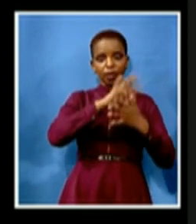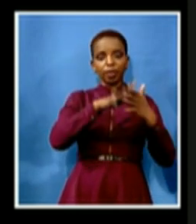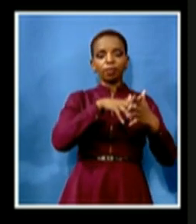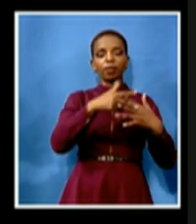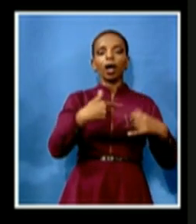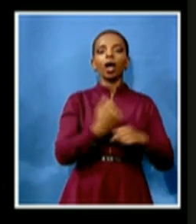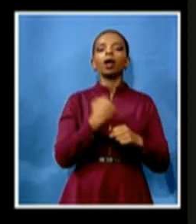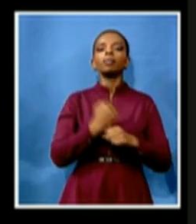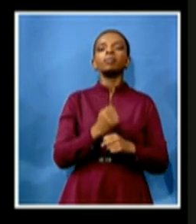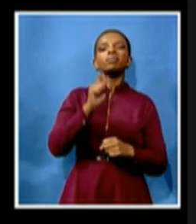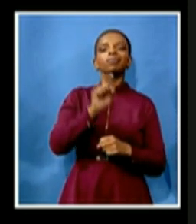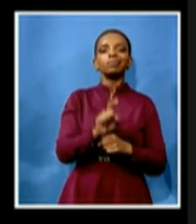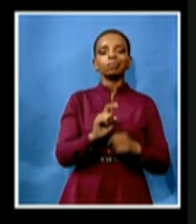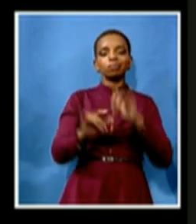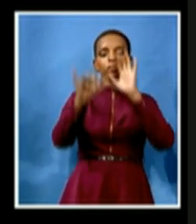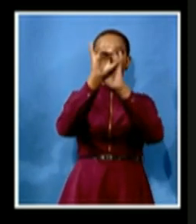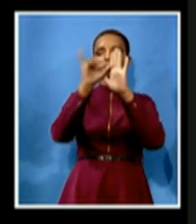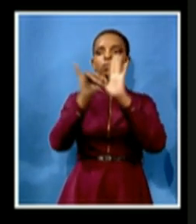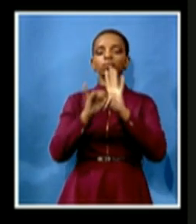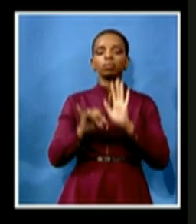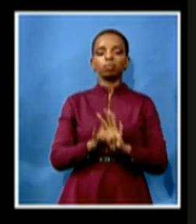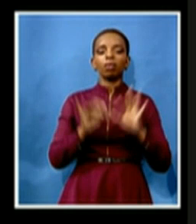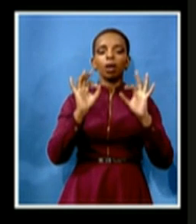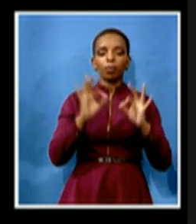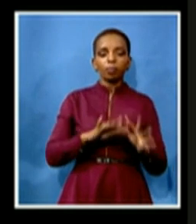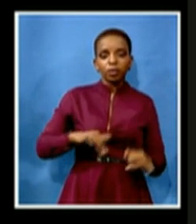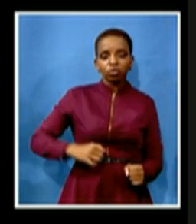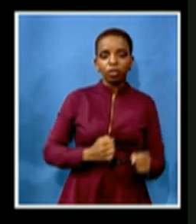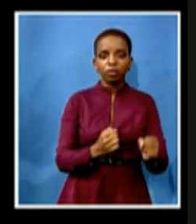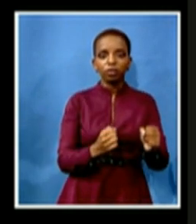strategy and mix of interventions.